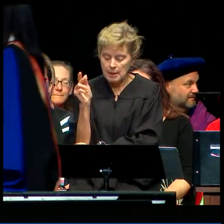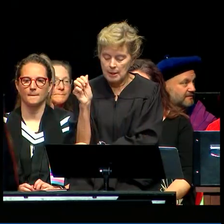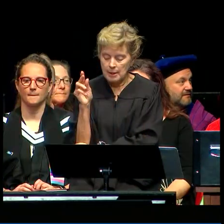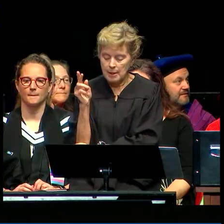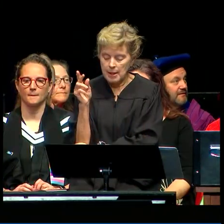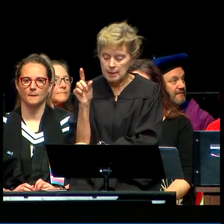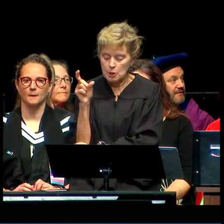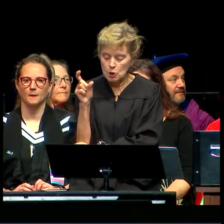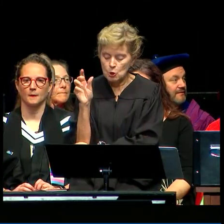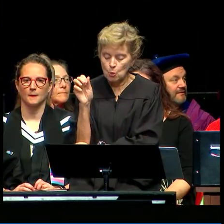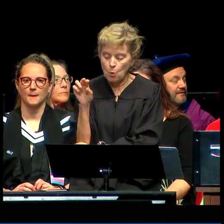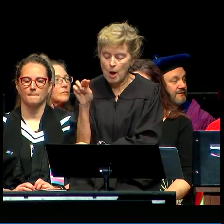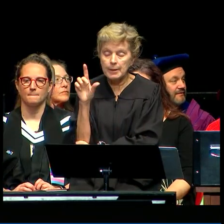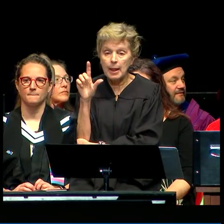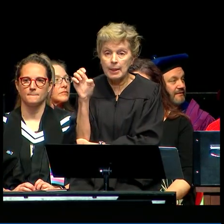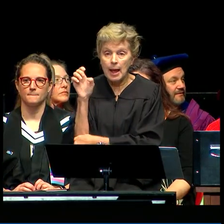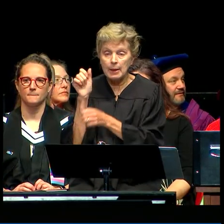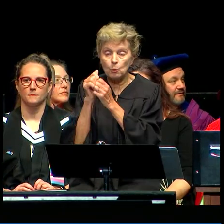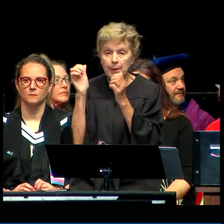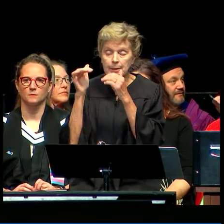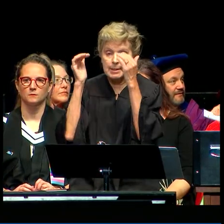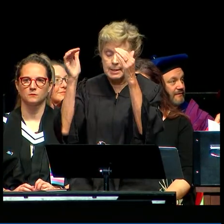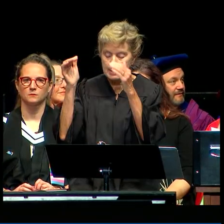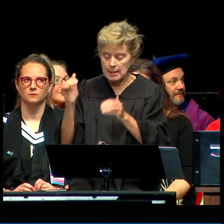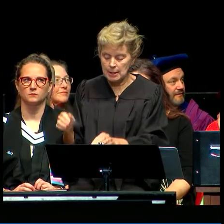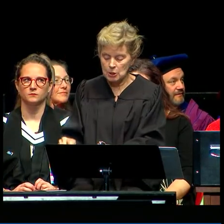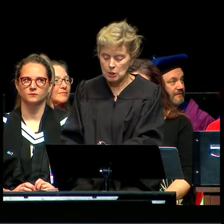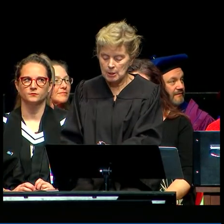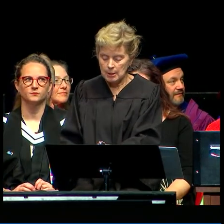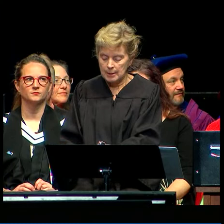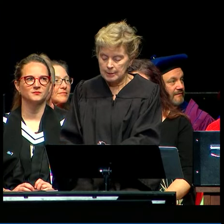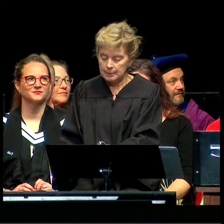Tanshuan Lei, with distinction.